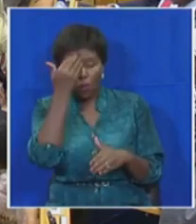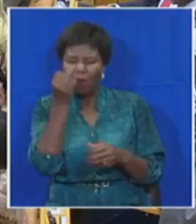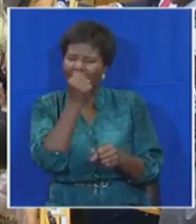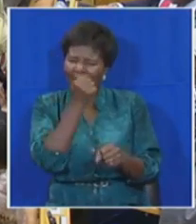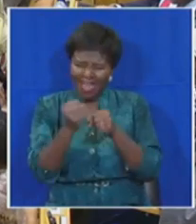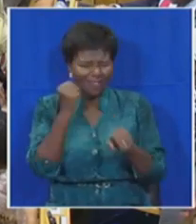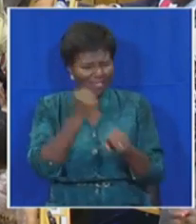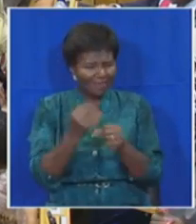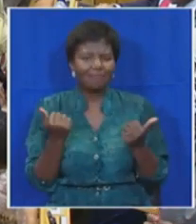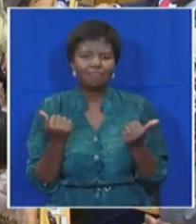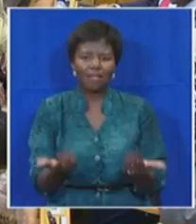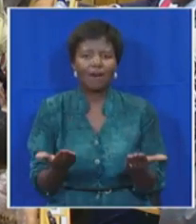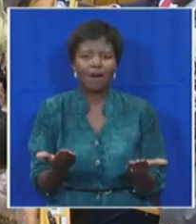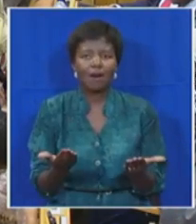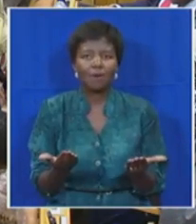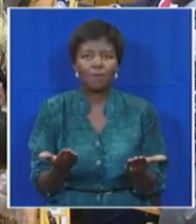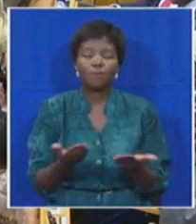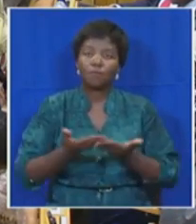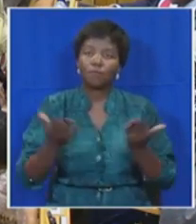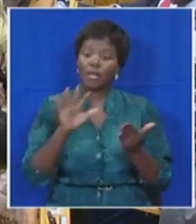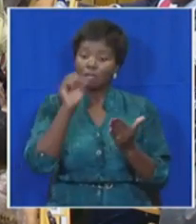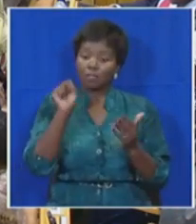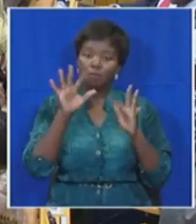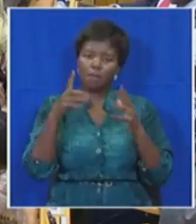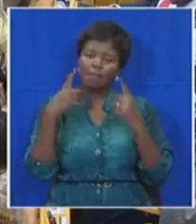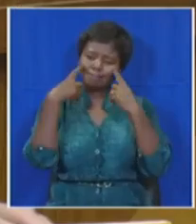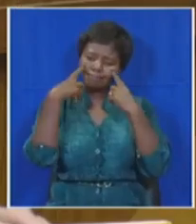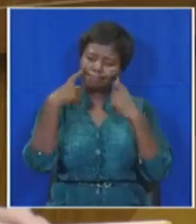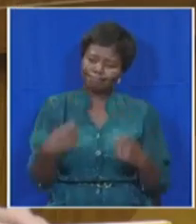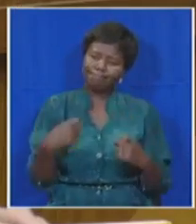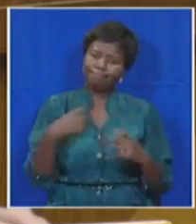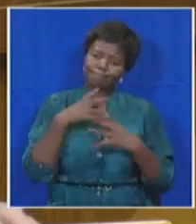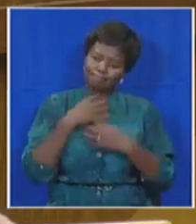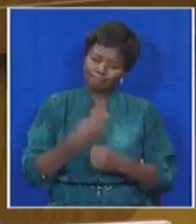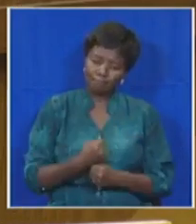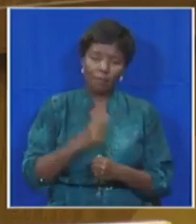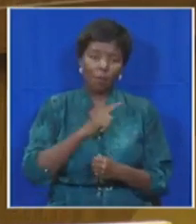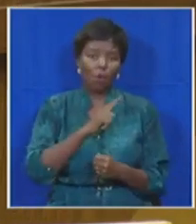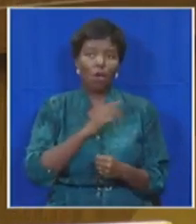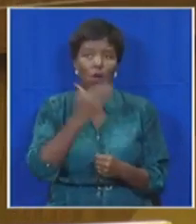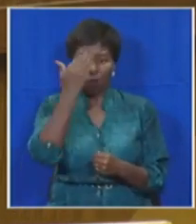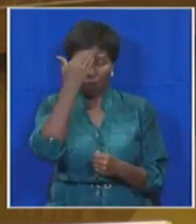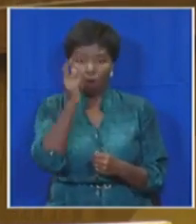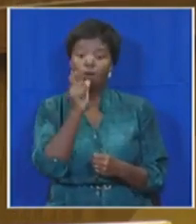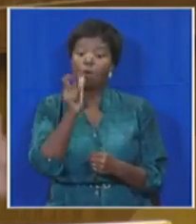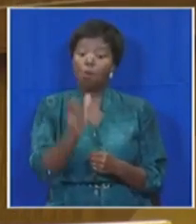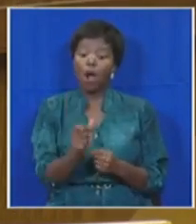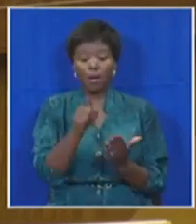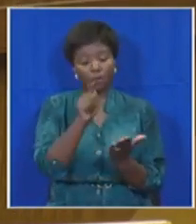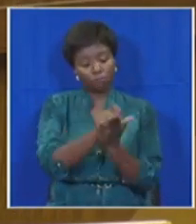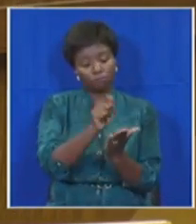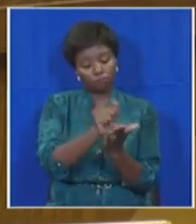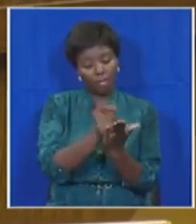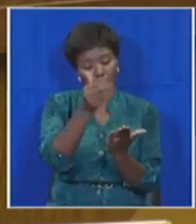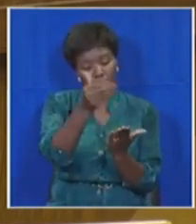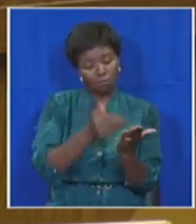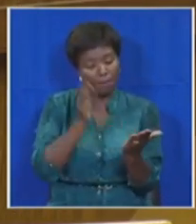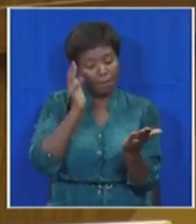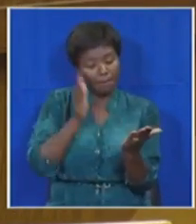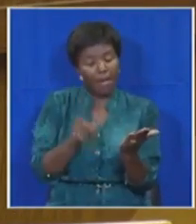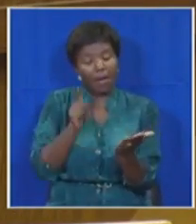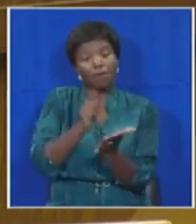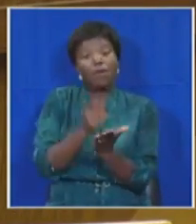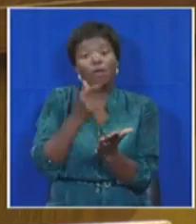deliver. The nation wept because they knew that these were just words on a page written by the Latuli